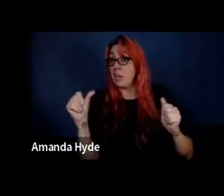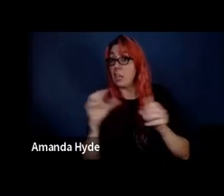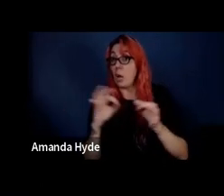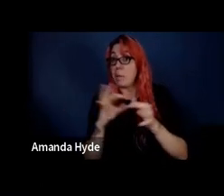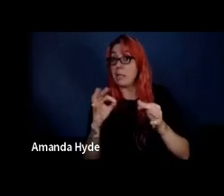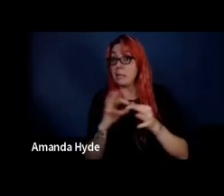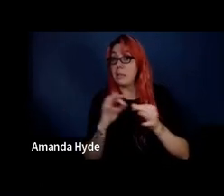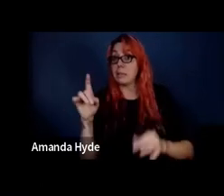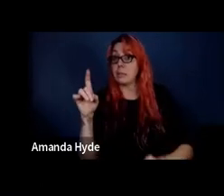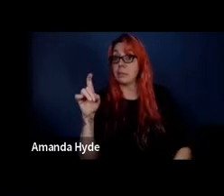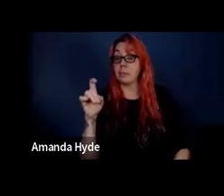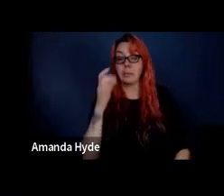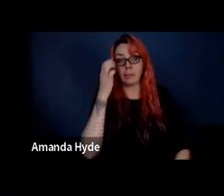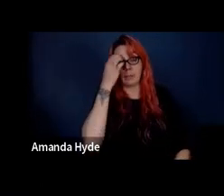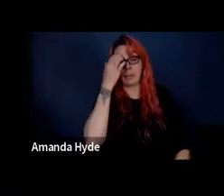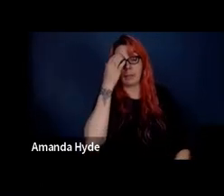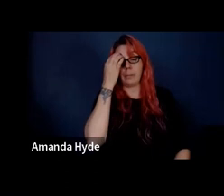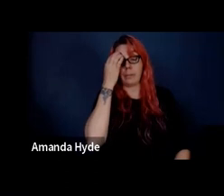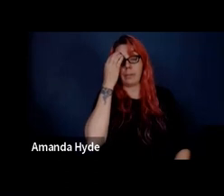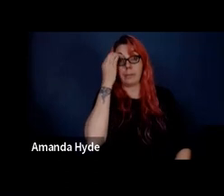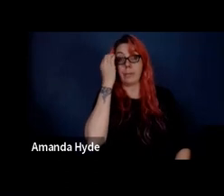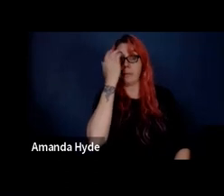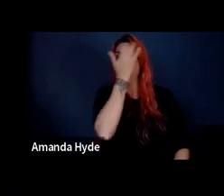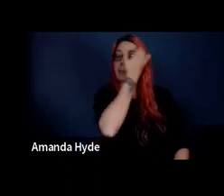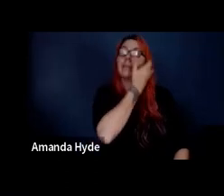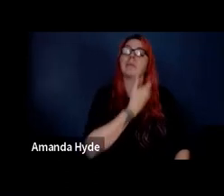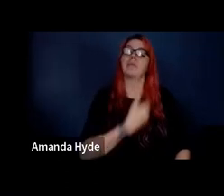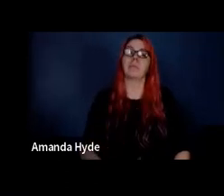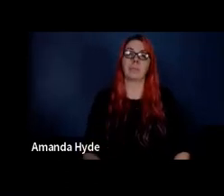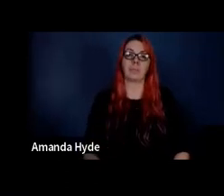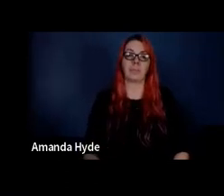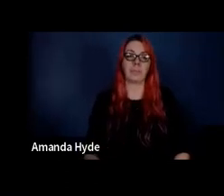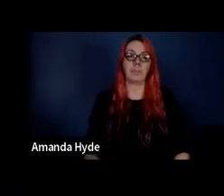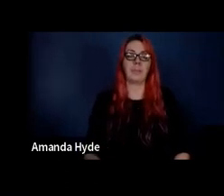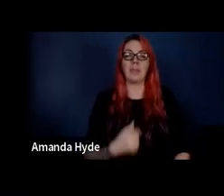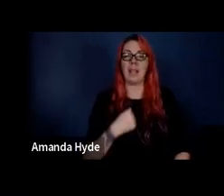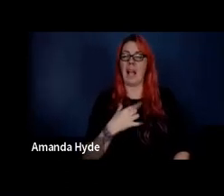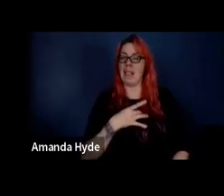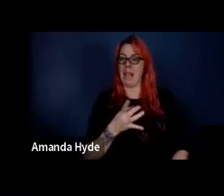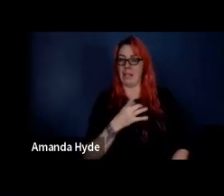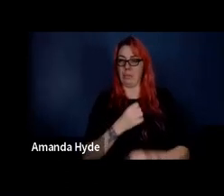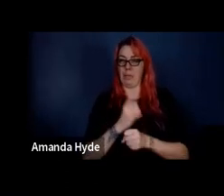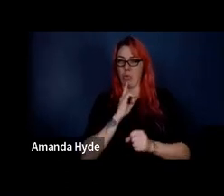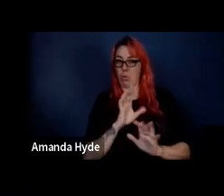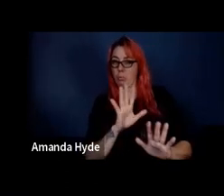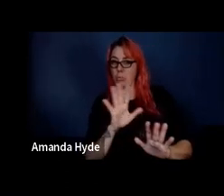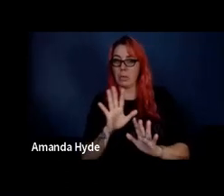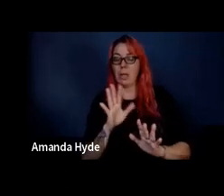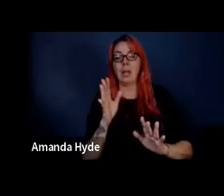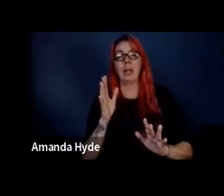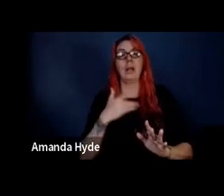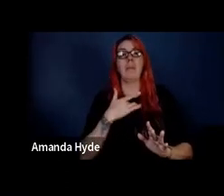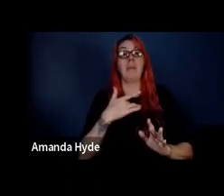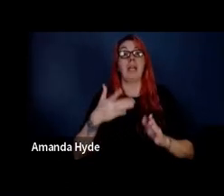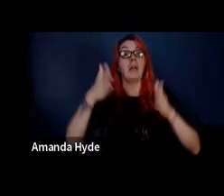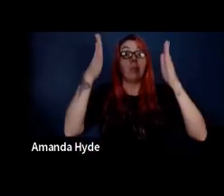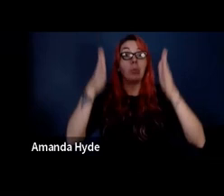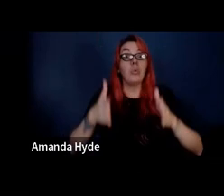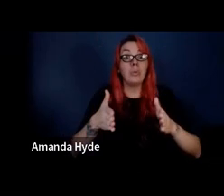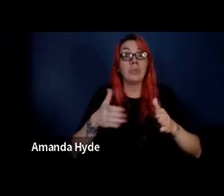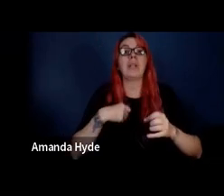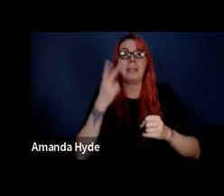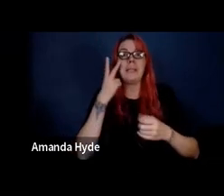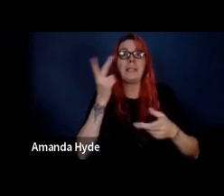And again, I like to check in with folks because, usually when I'm in a session and I can see everybody, I go, is this making sense? Isn't it not? Do you have any